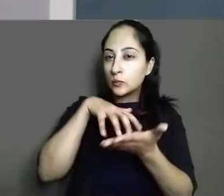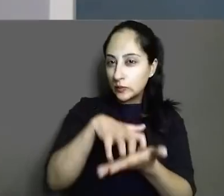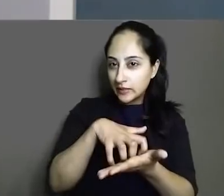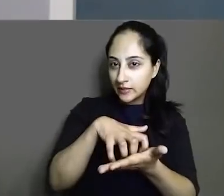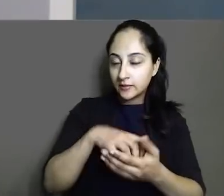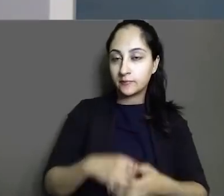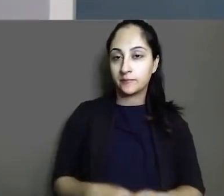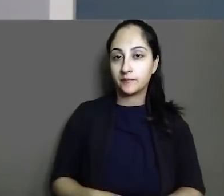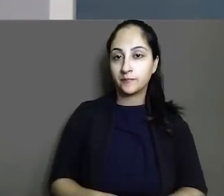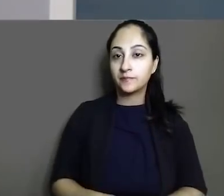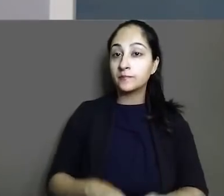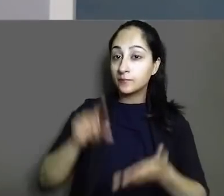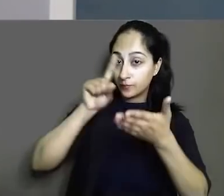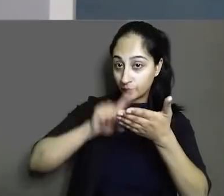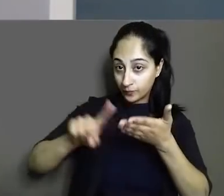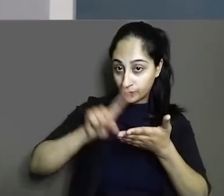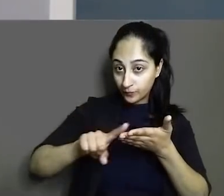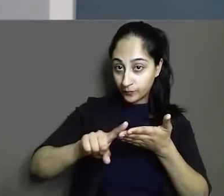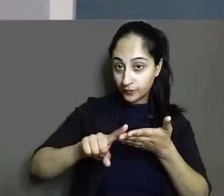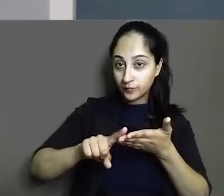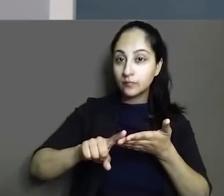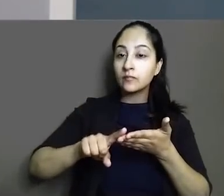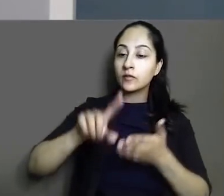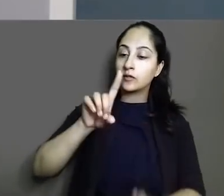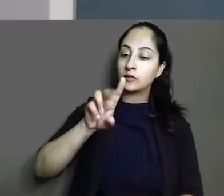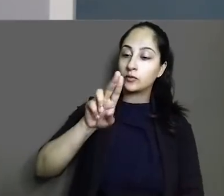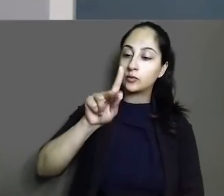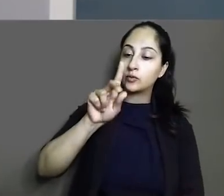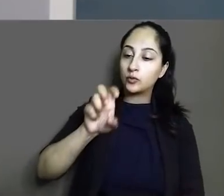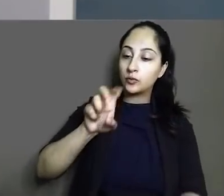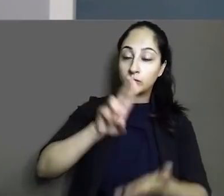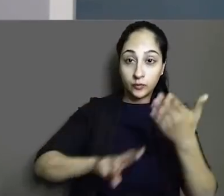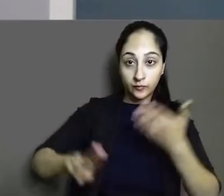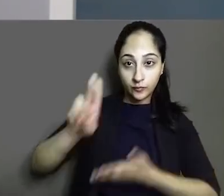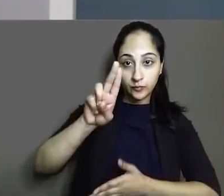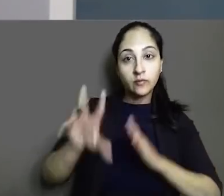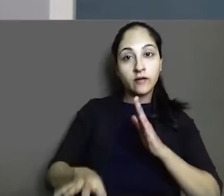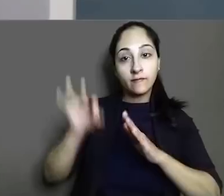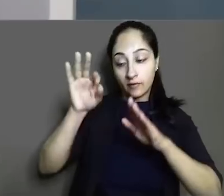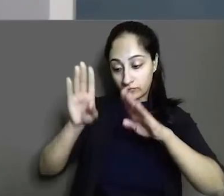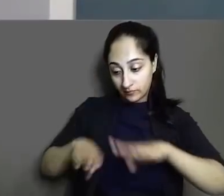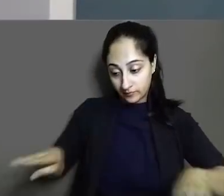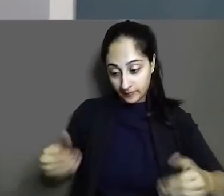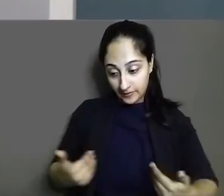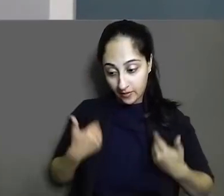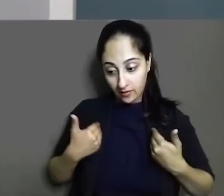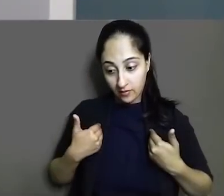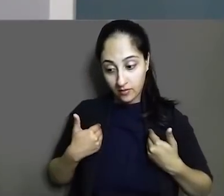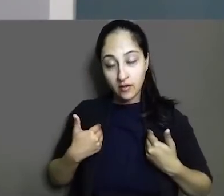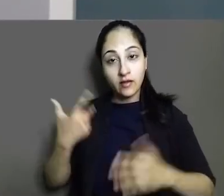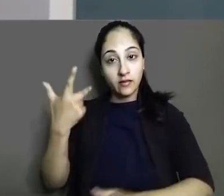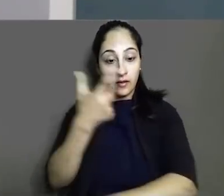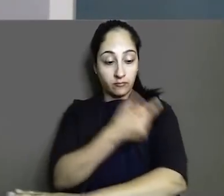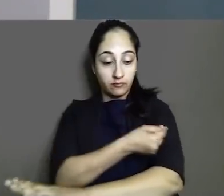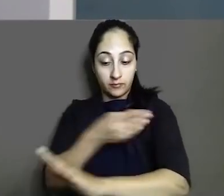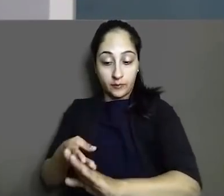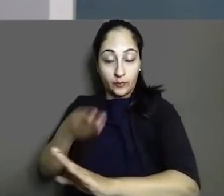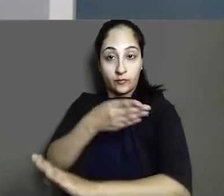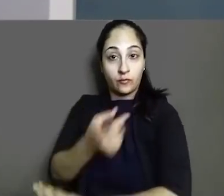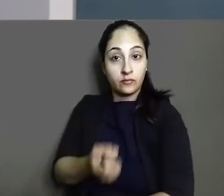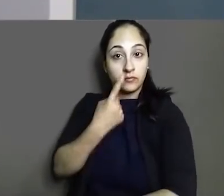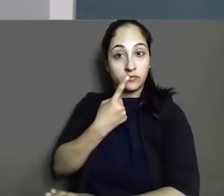COVID vaccines, people were allowed acetaminophen or ibuprofen if they needed them after getting the vaccine, but not